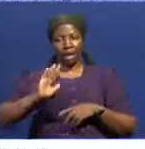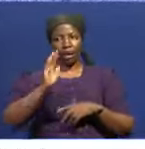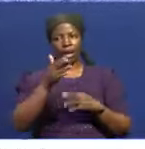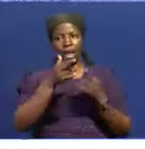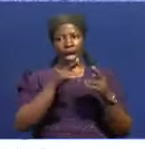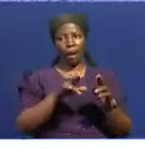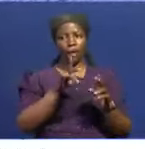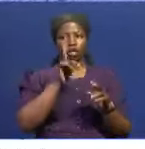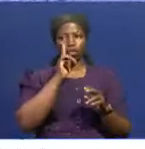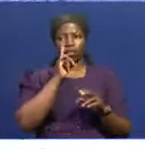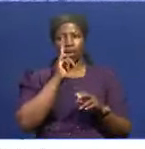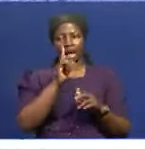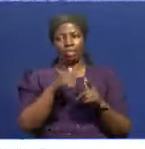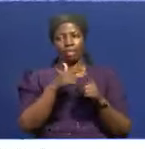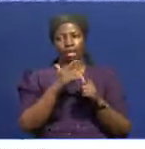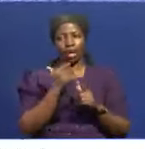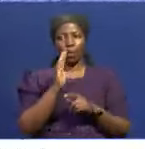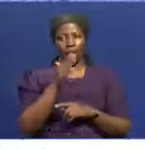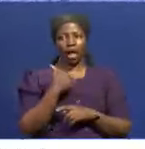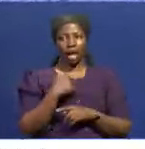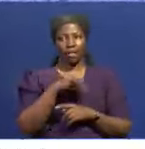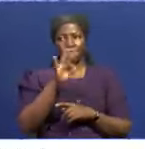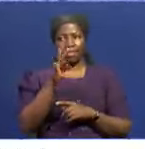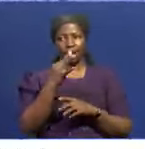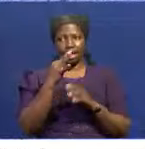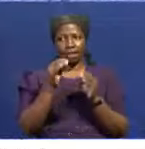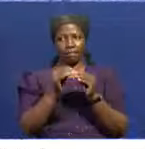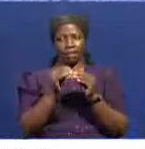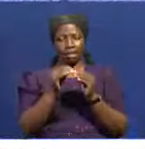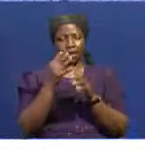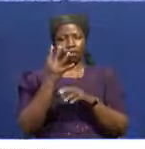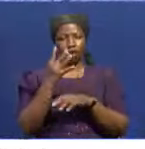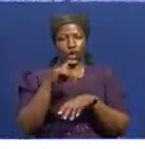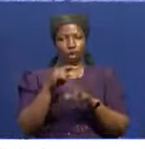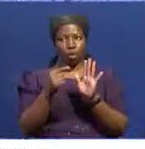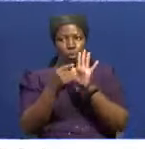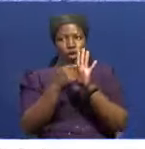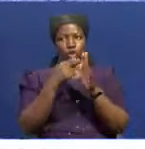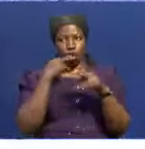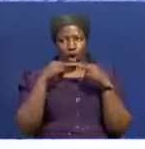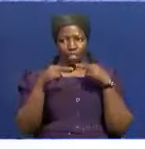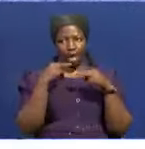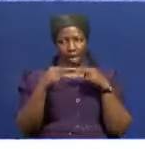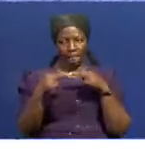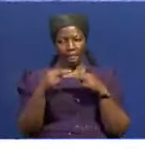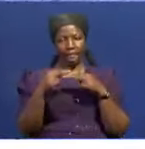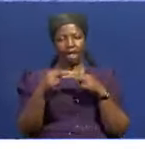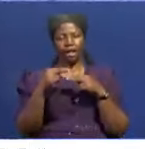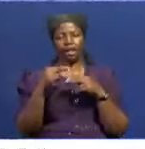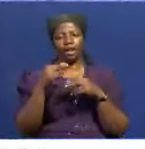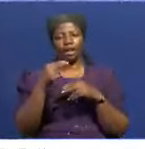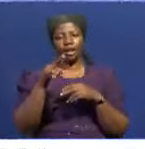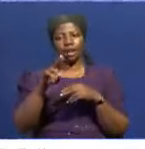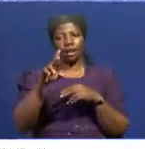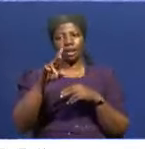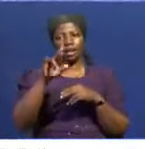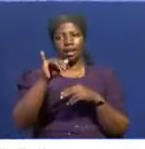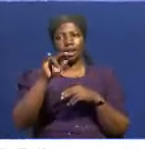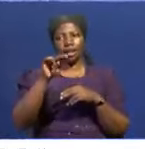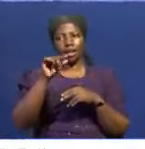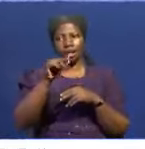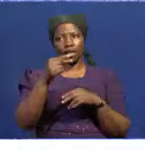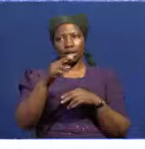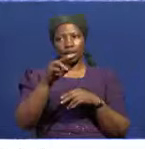Then there will be a third meeting here at Four Points Hotel in Hurlingham on Thursday to affirm what we'll